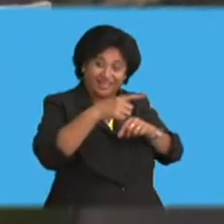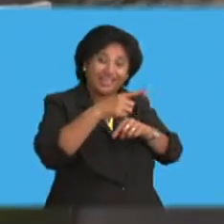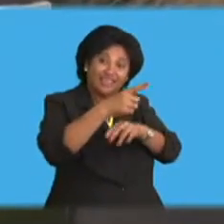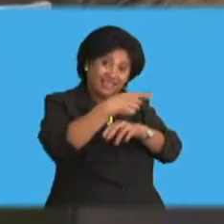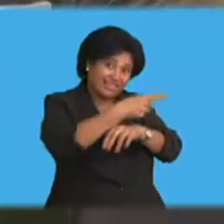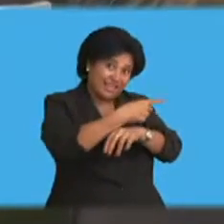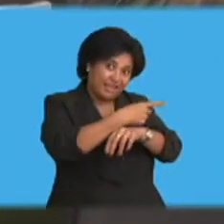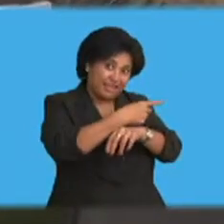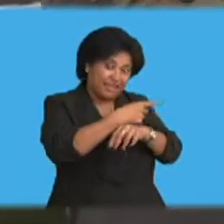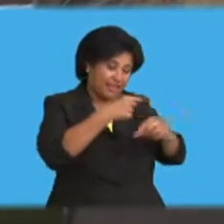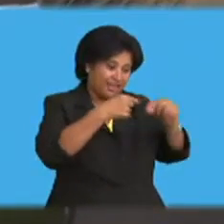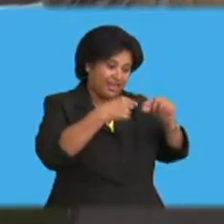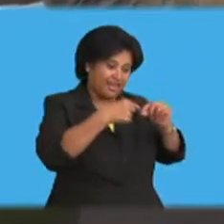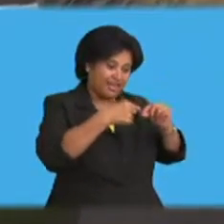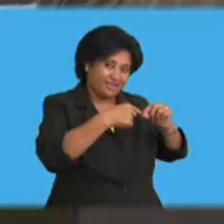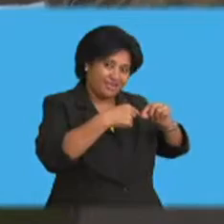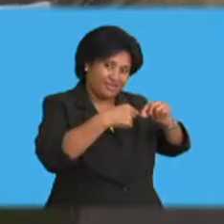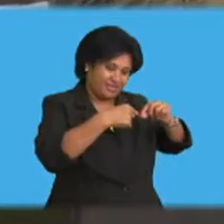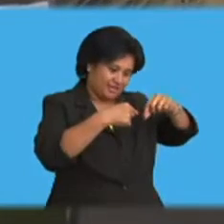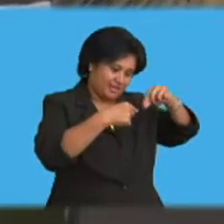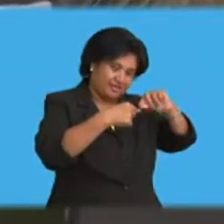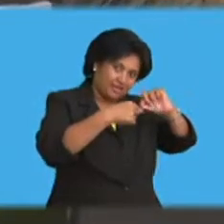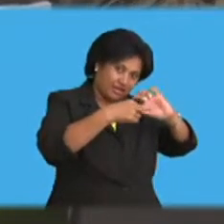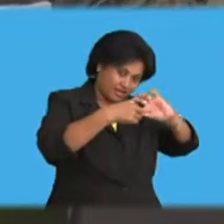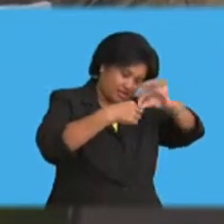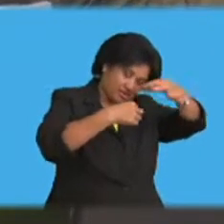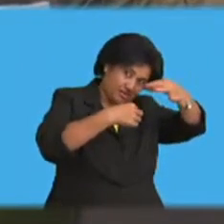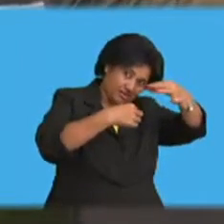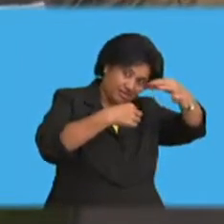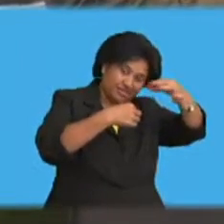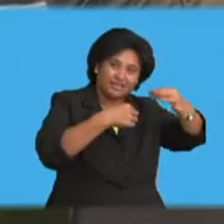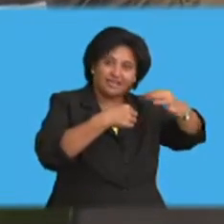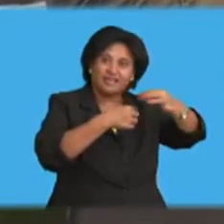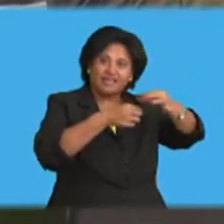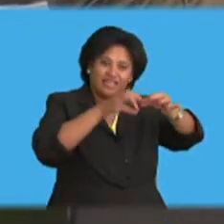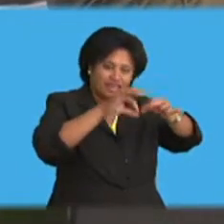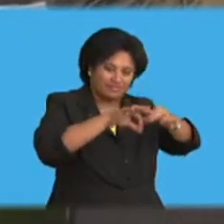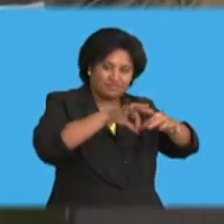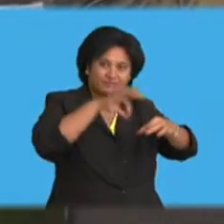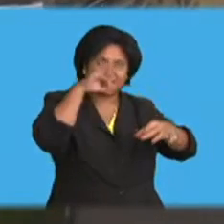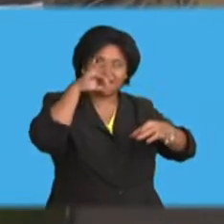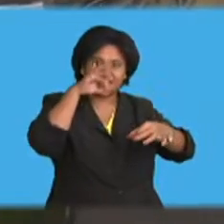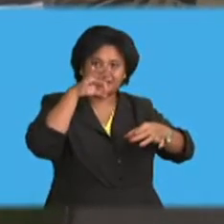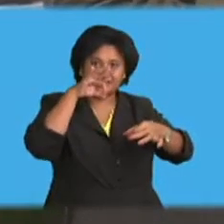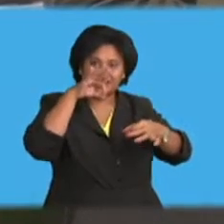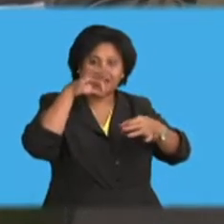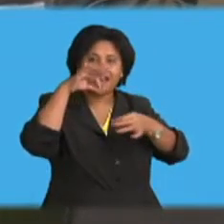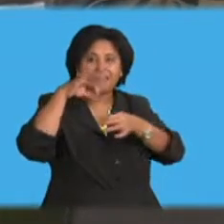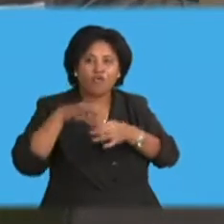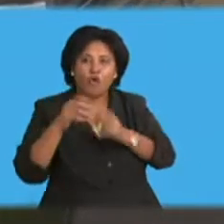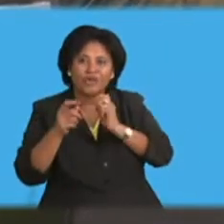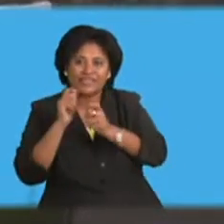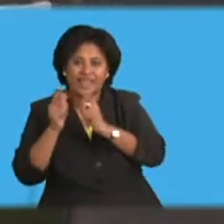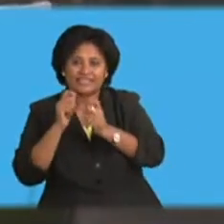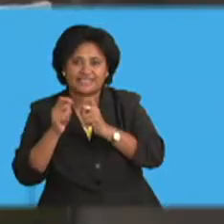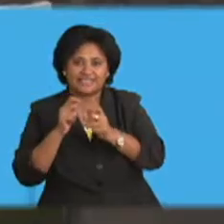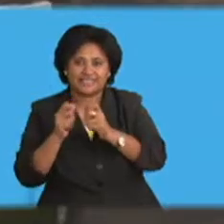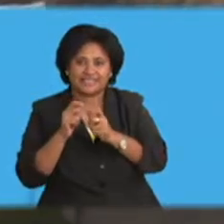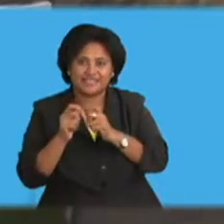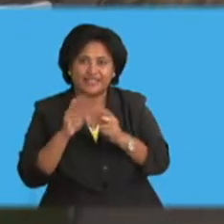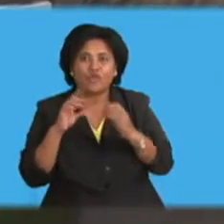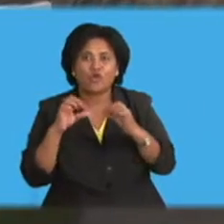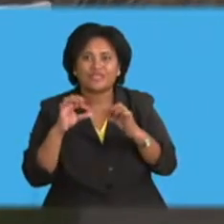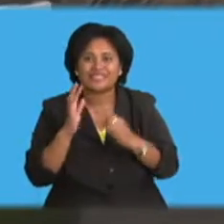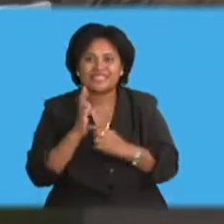the mostly accepted and widely used method of testing, Madam Speaker, for TB. So the